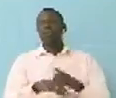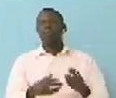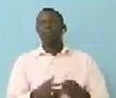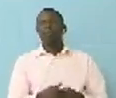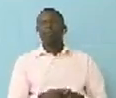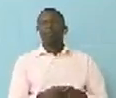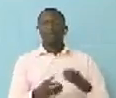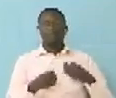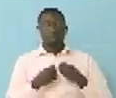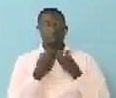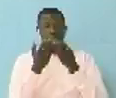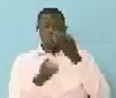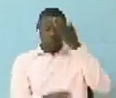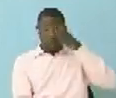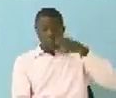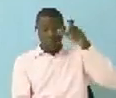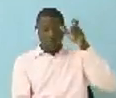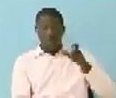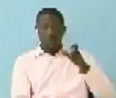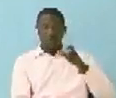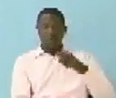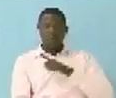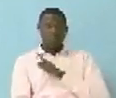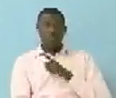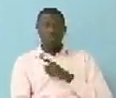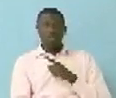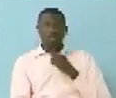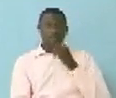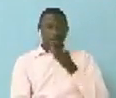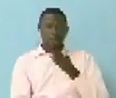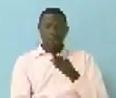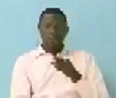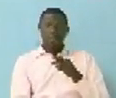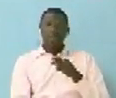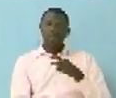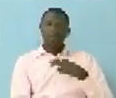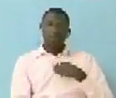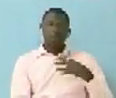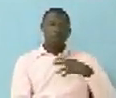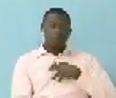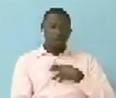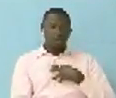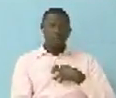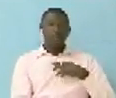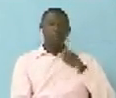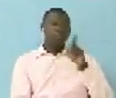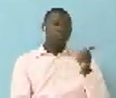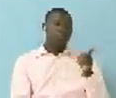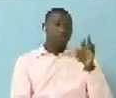this commission that we requested for the president of the GRTS. We are going